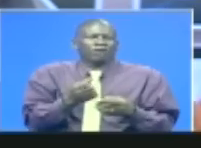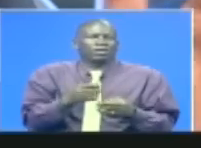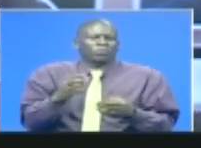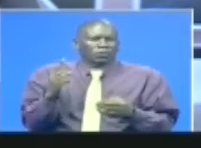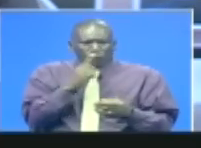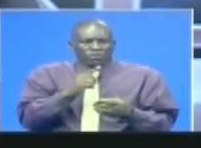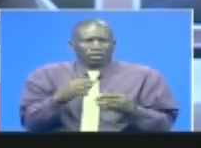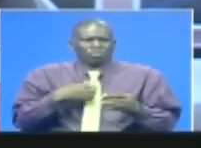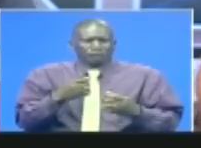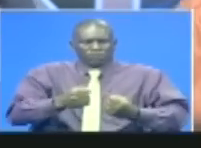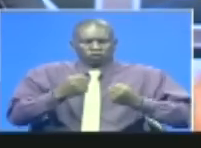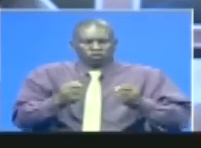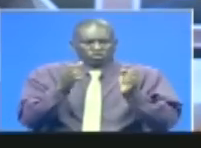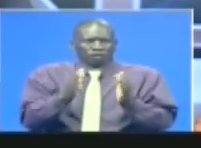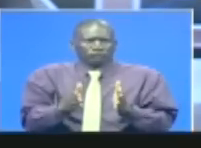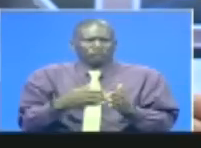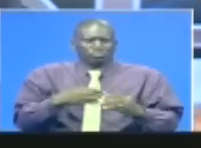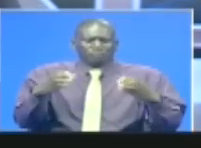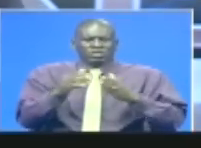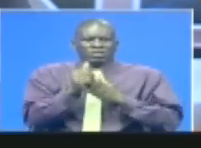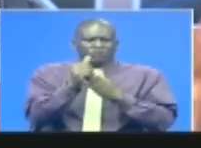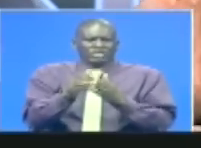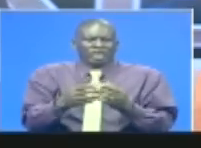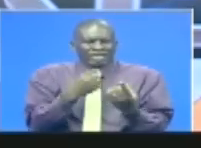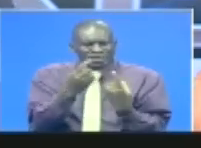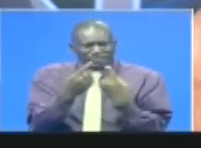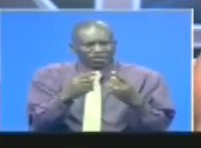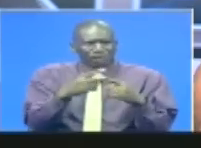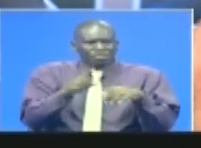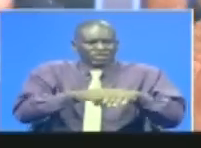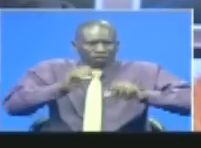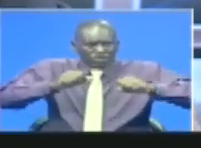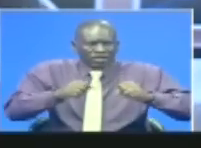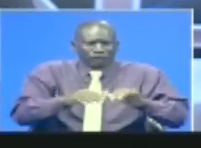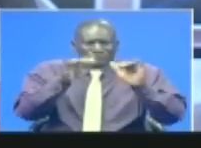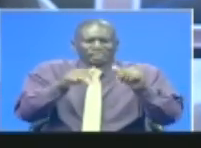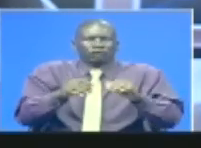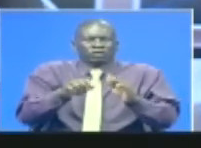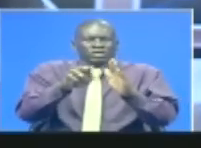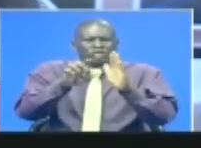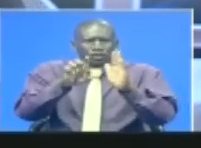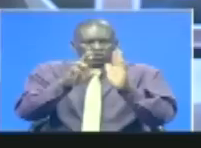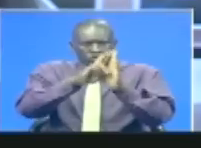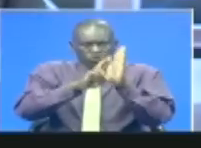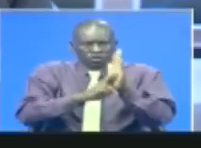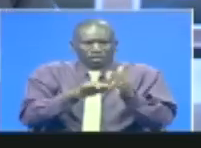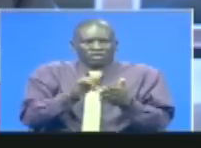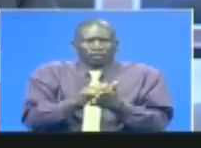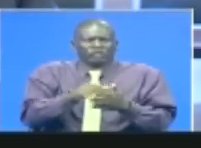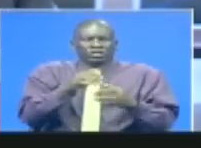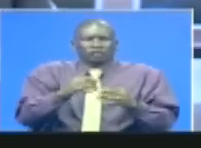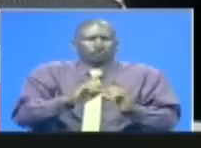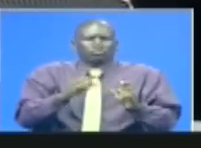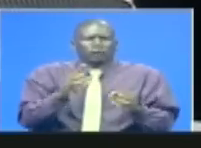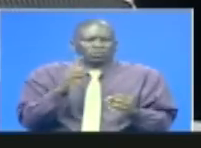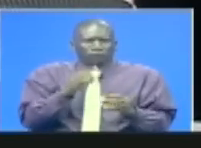I am a firm guy. I am a team leader. I negotiate. But when we agree, we stick to the rules. That's not being arrogant.